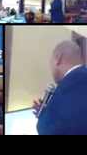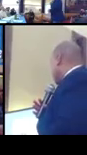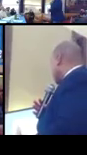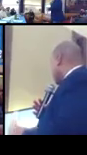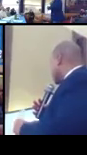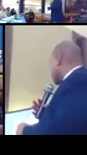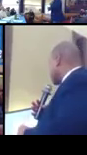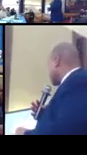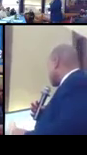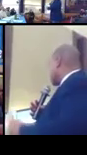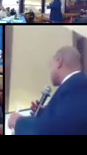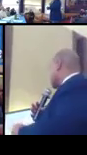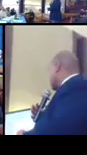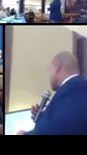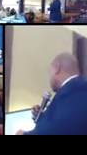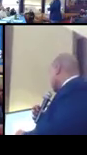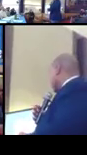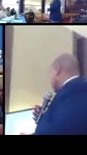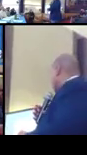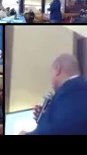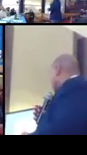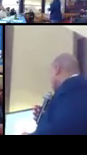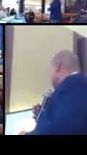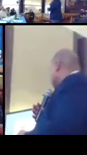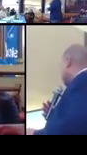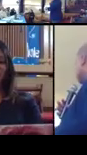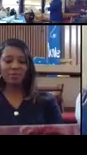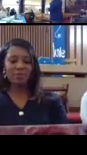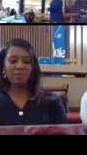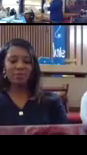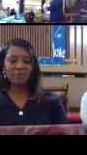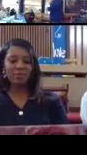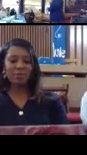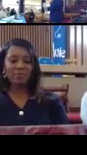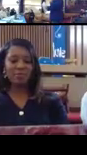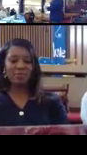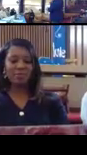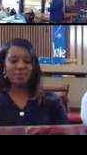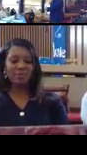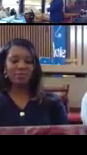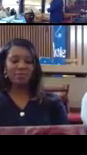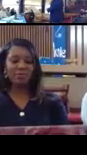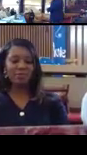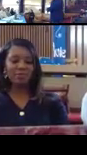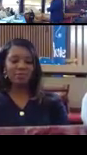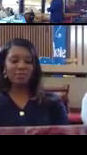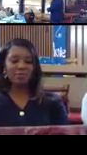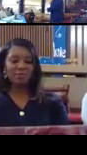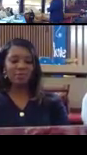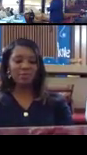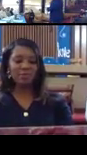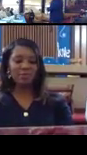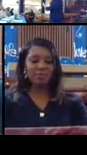it's bringing the residents and the city together to. Oh, there's a barrier, let's break it down,